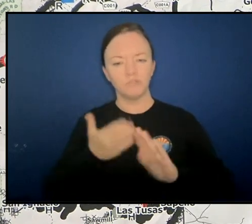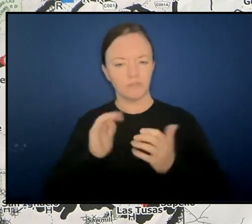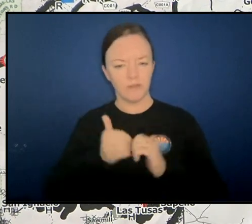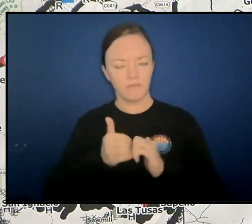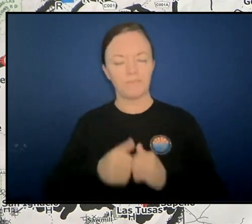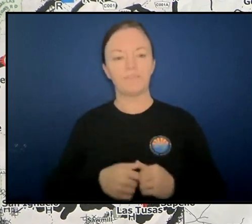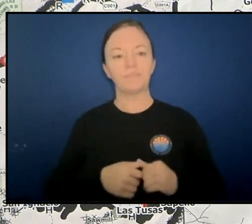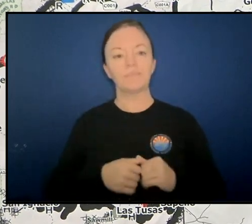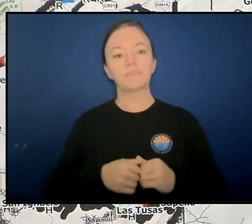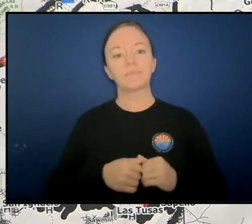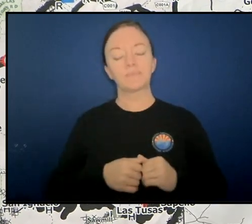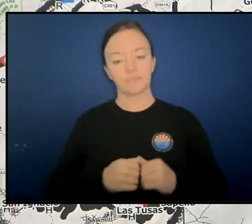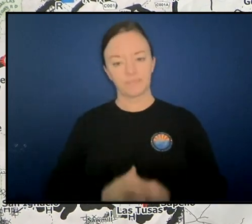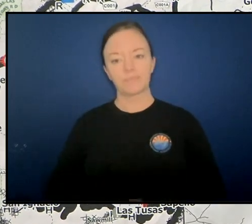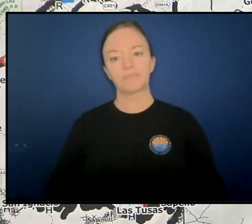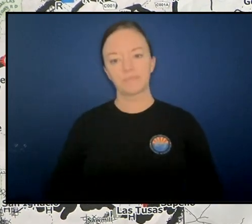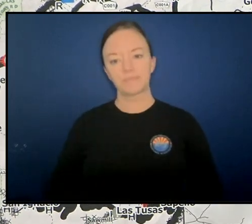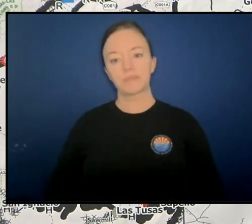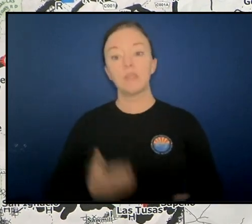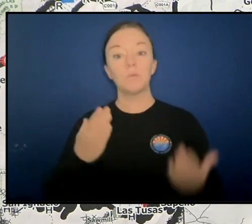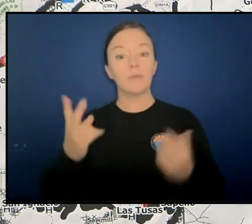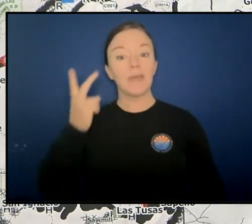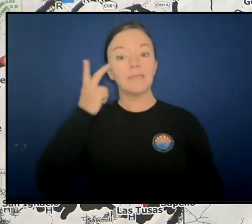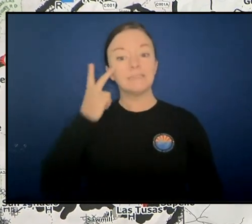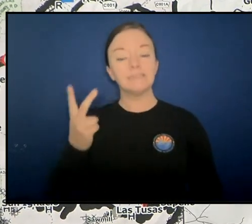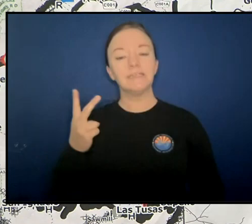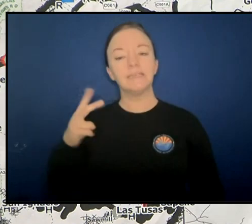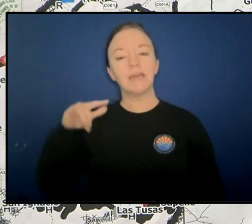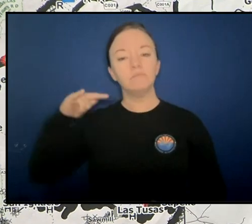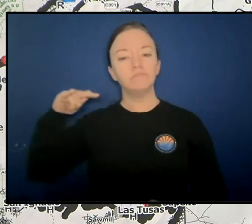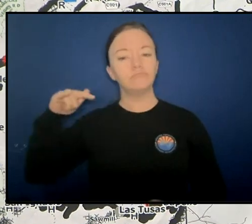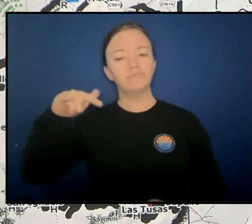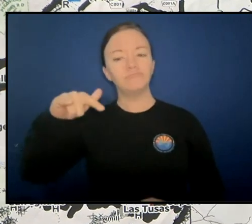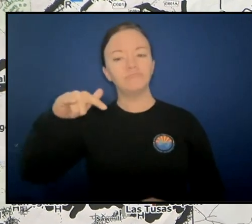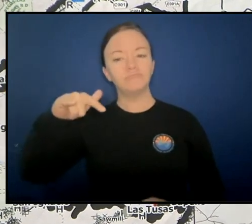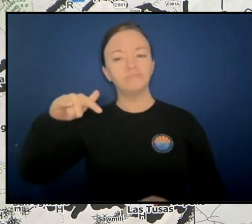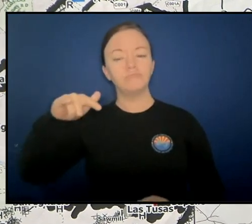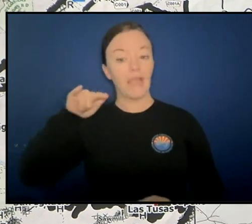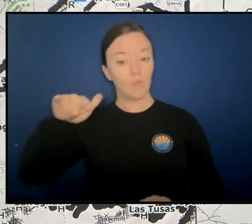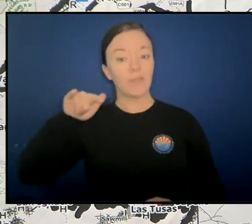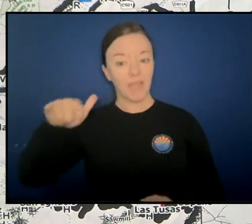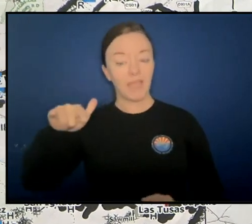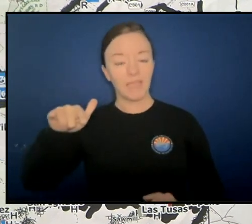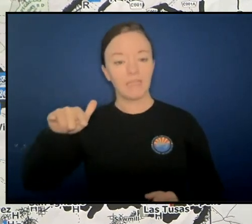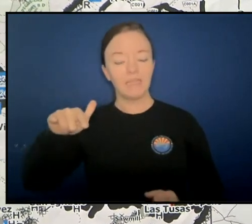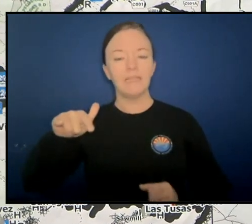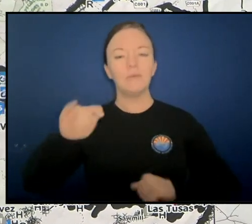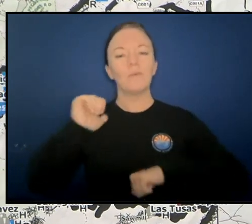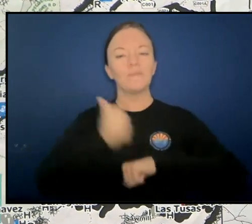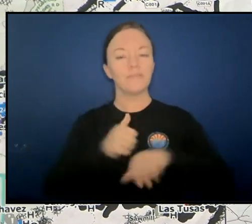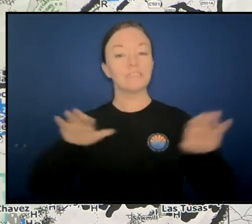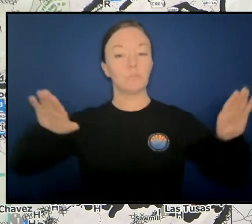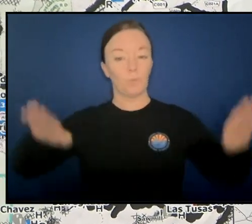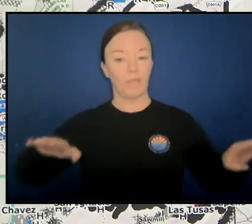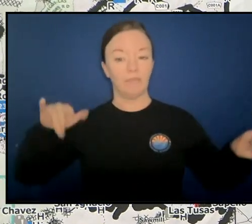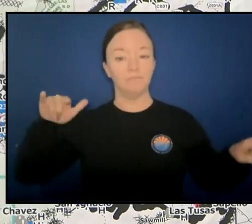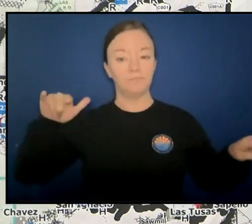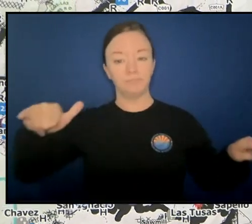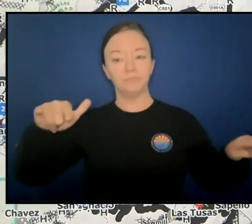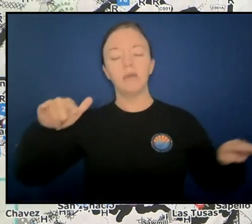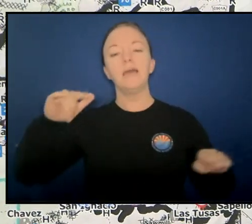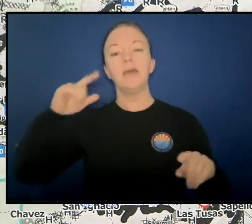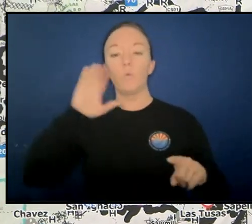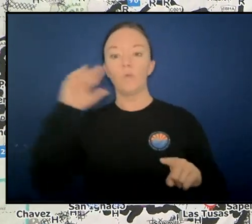out there is we have an air attack platform, which is a fixed wing airplane or a fixed wing. It kind of circles high